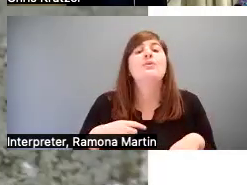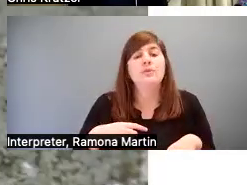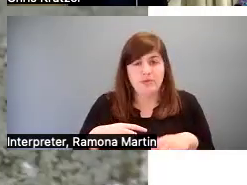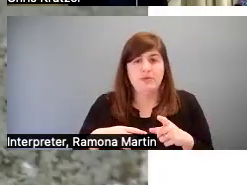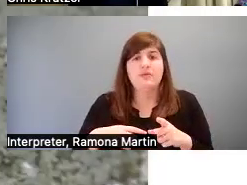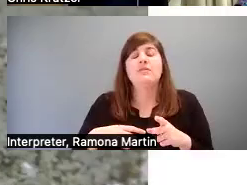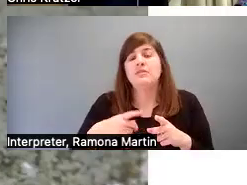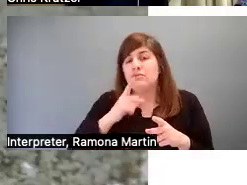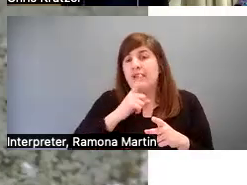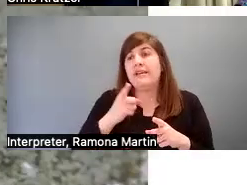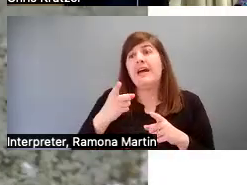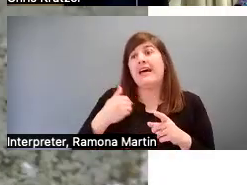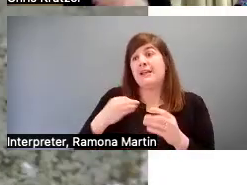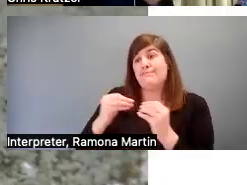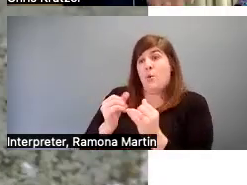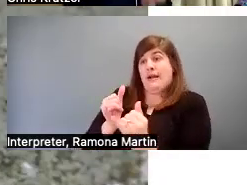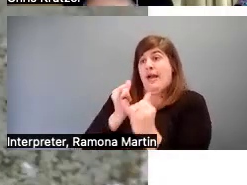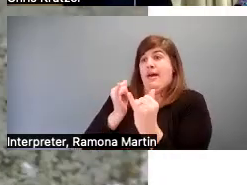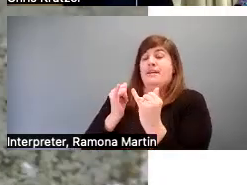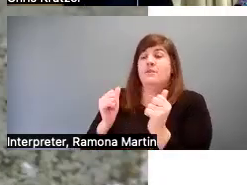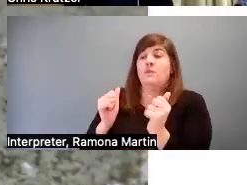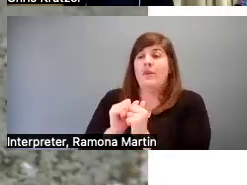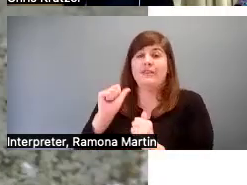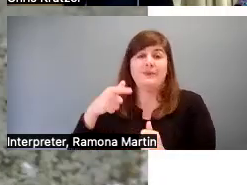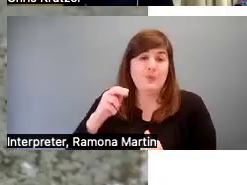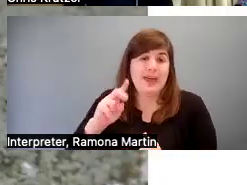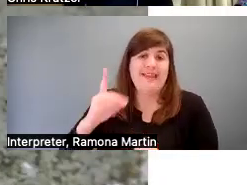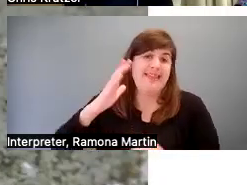in common with a beetle, as Sarah would be able to tell you.